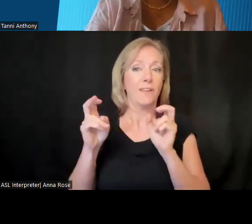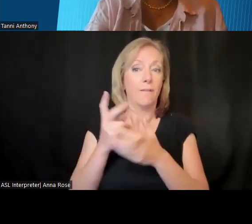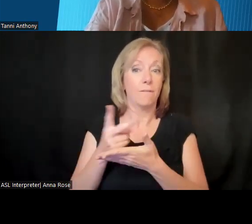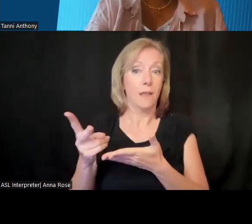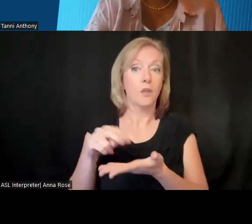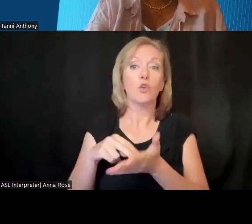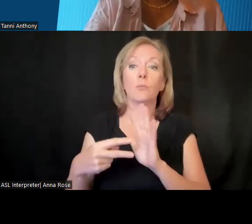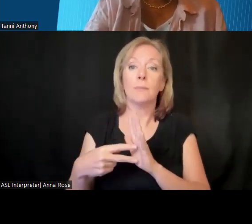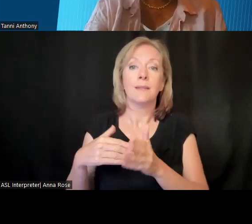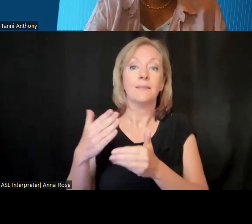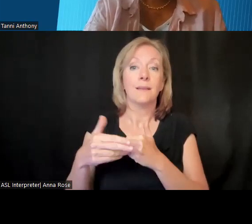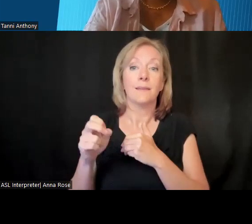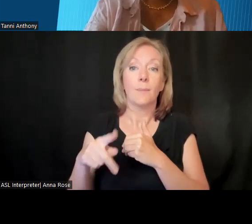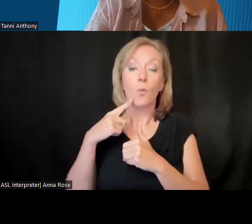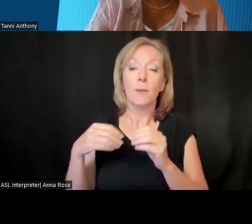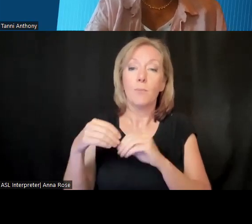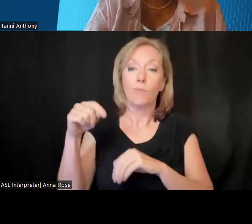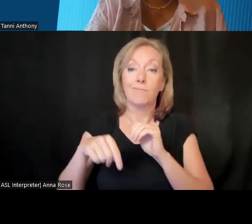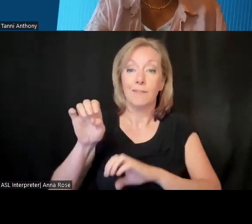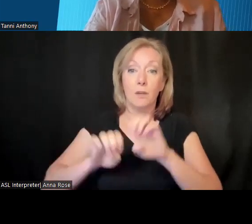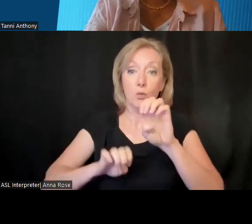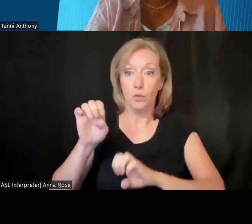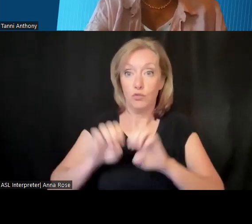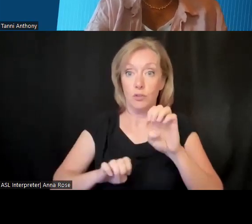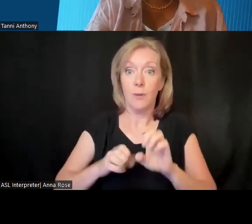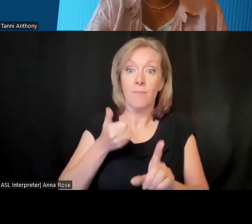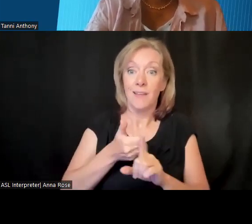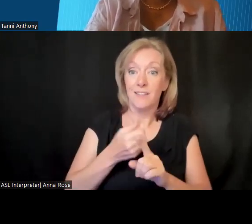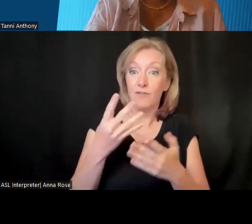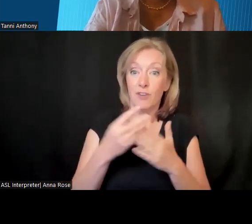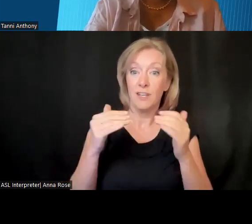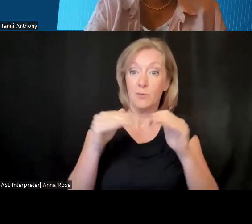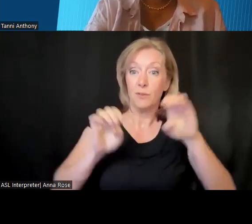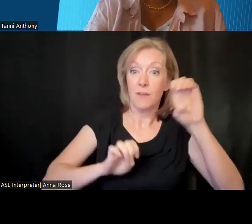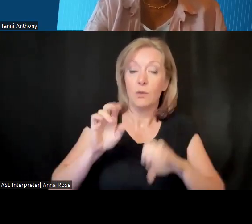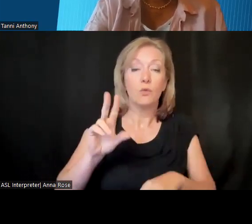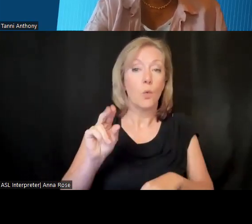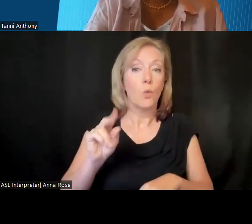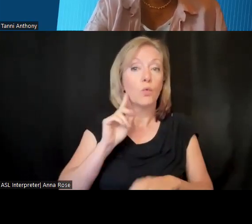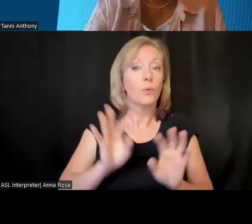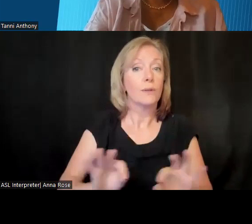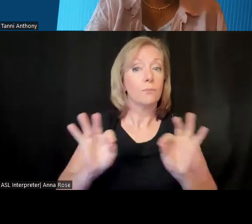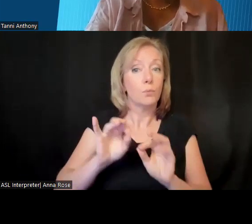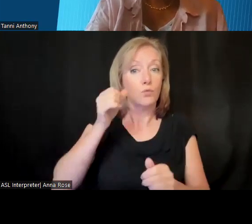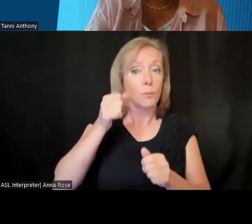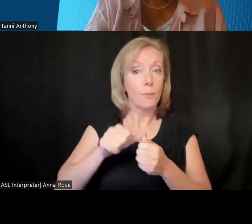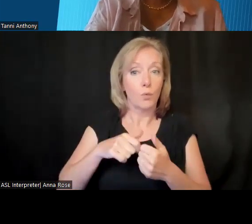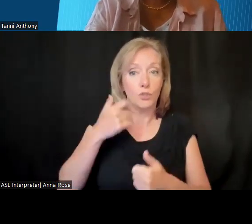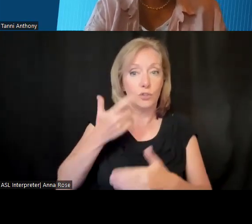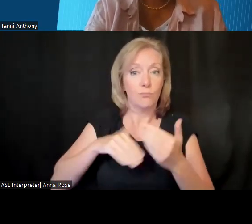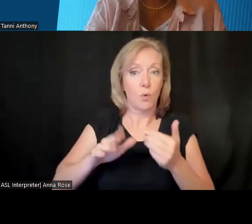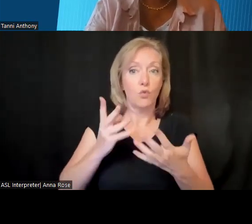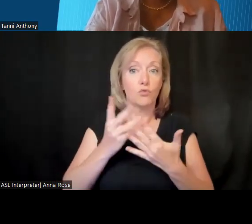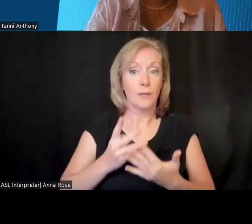further evaluation. So one thing just to be aware of with infant newborn hearing screening is that we have to